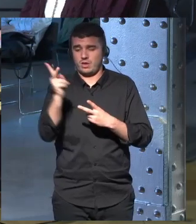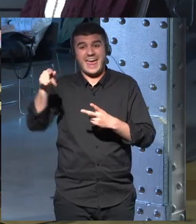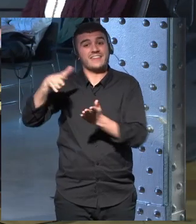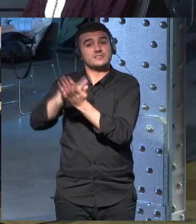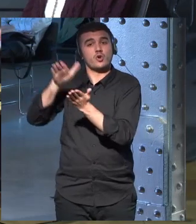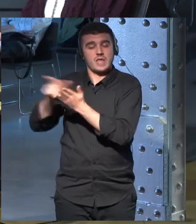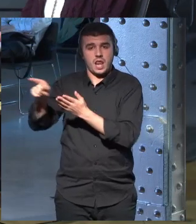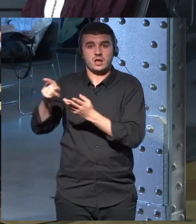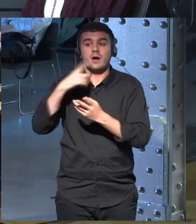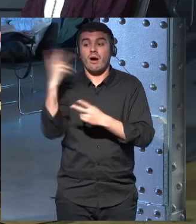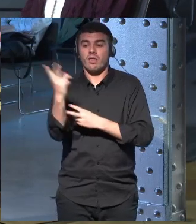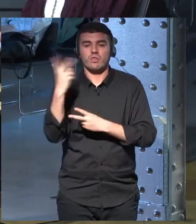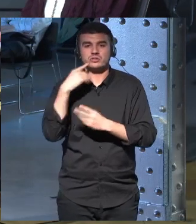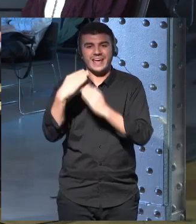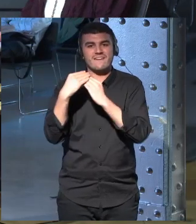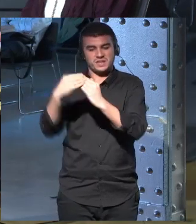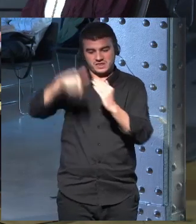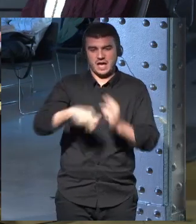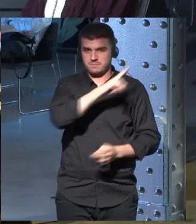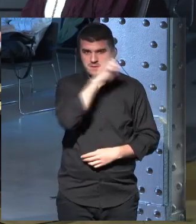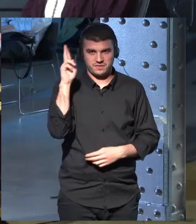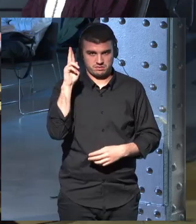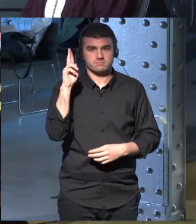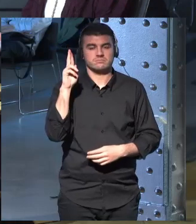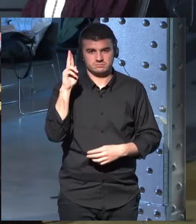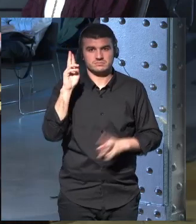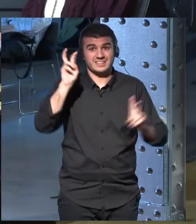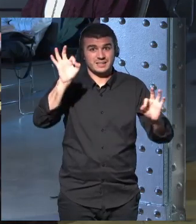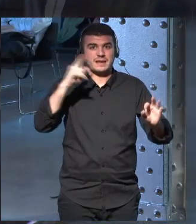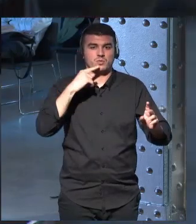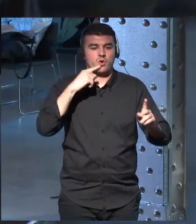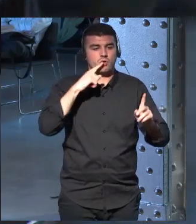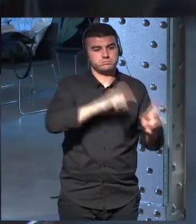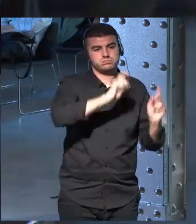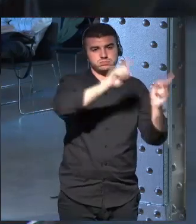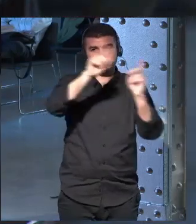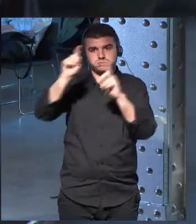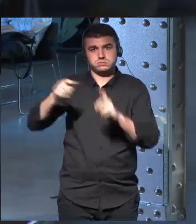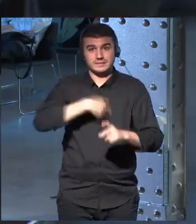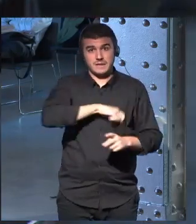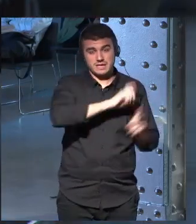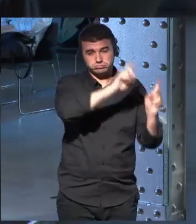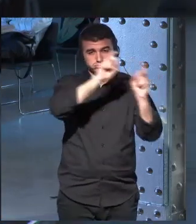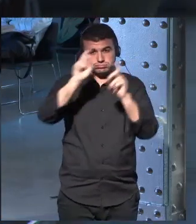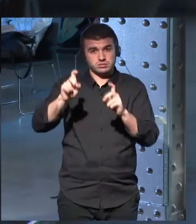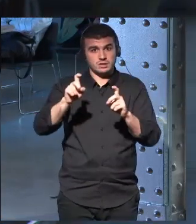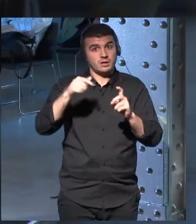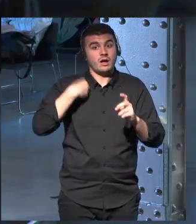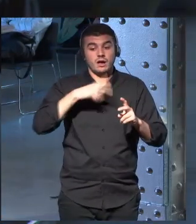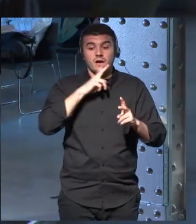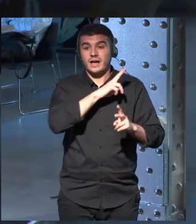this tour of Spain. With subsequent appearances in Bilbao and